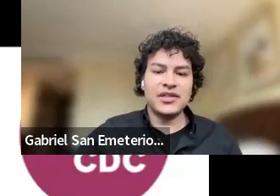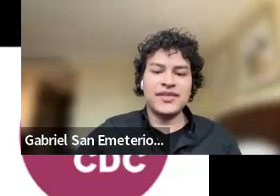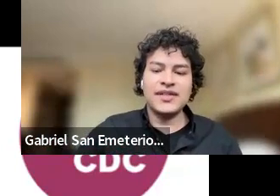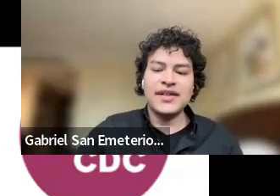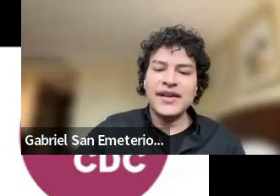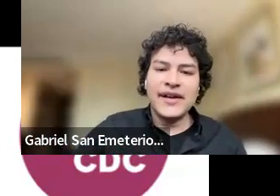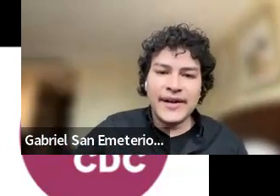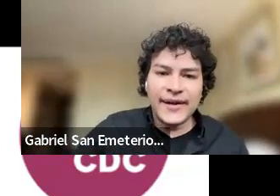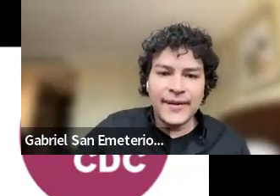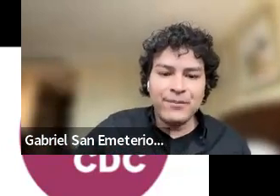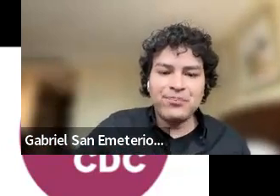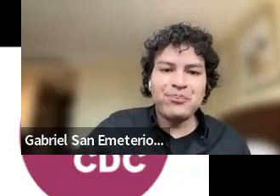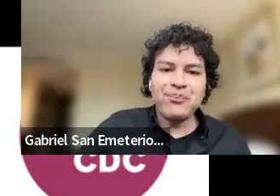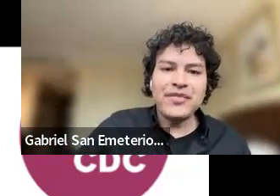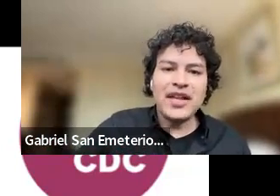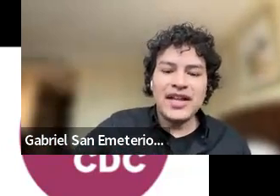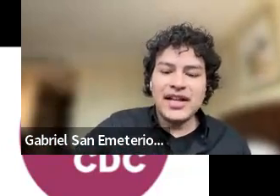protect ourselves.